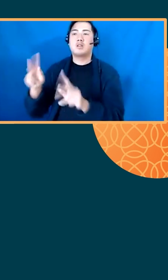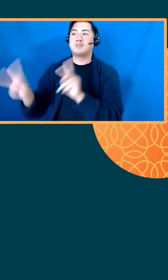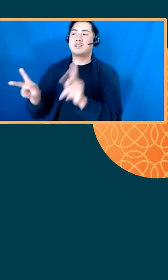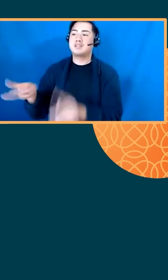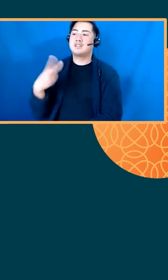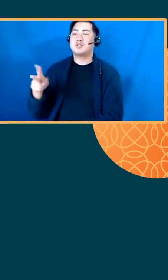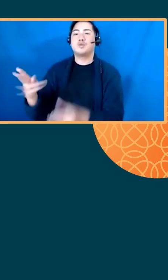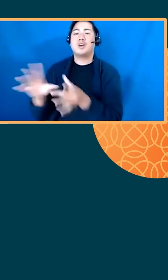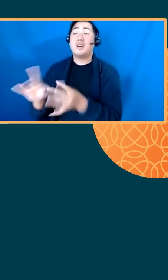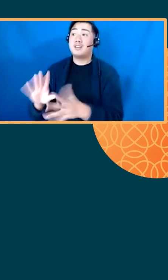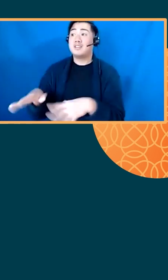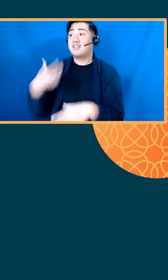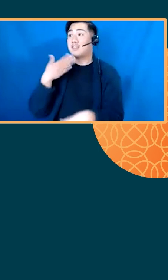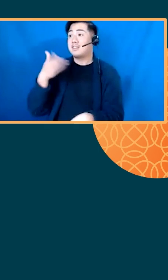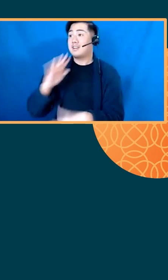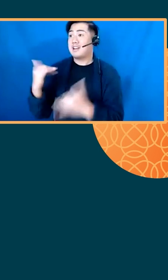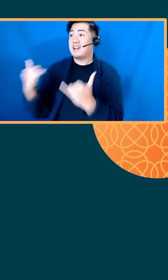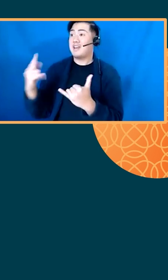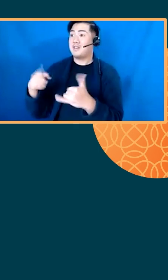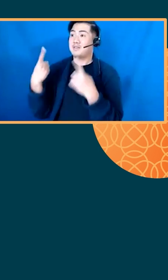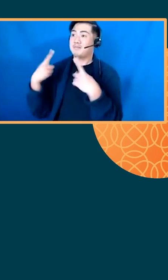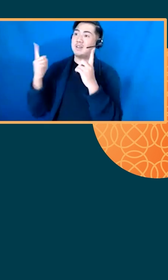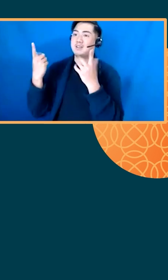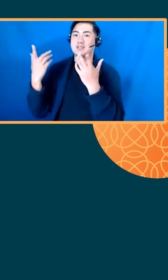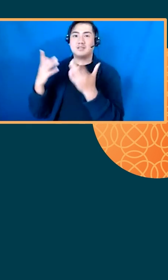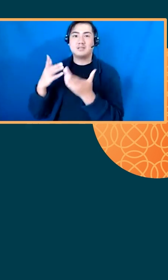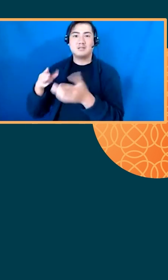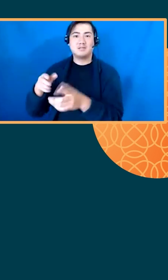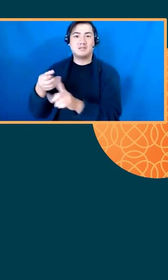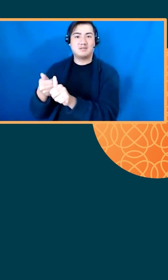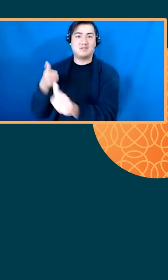you're, wow, wow, wow.